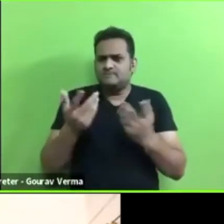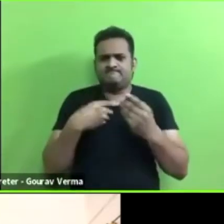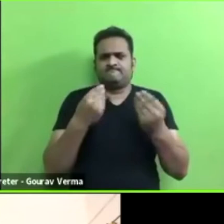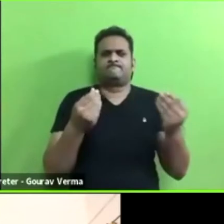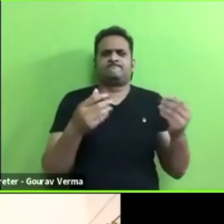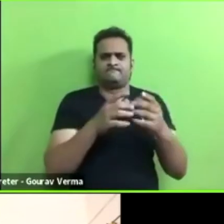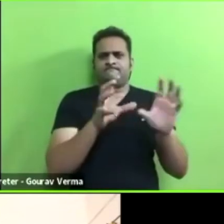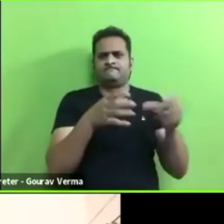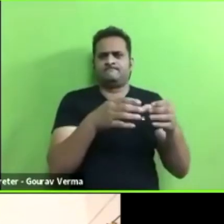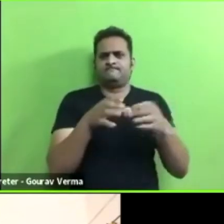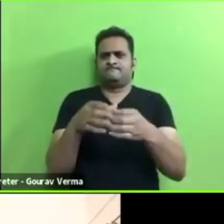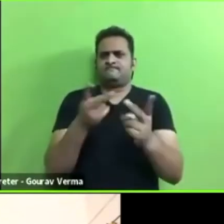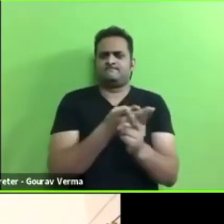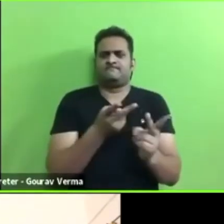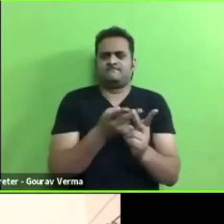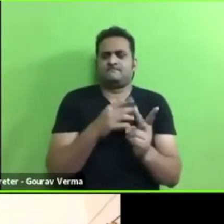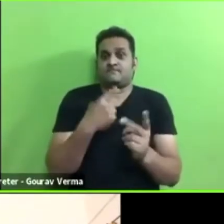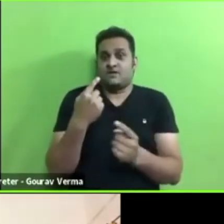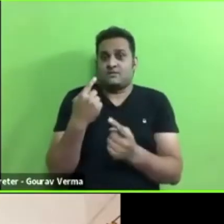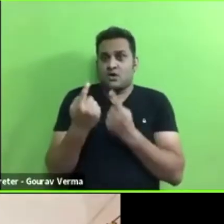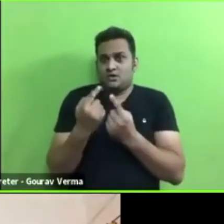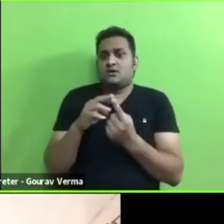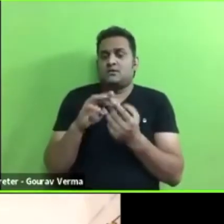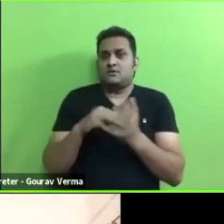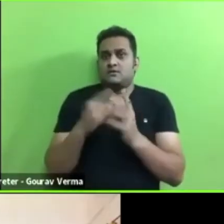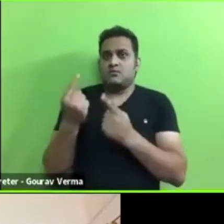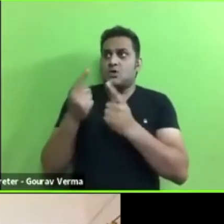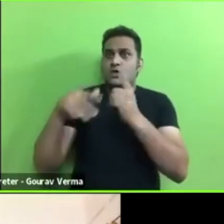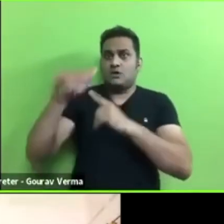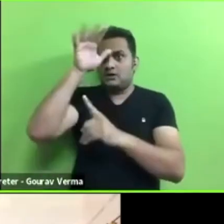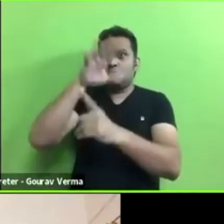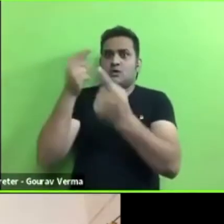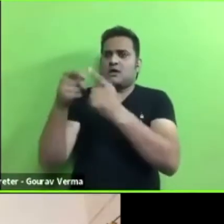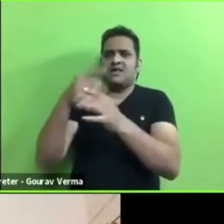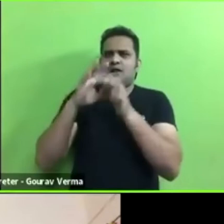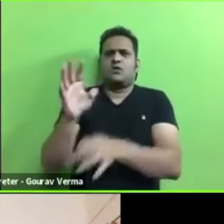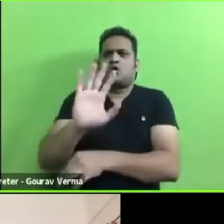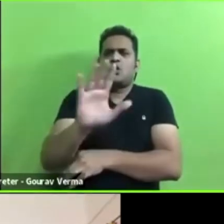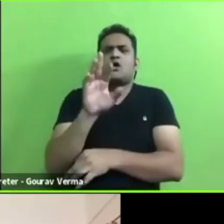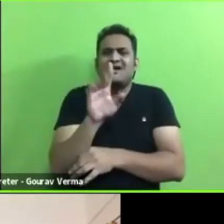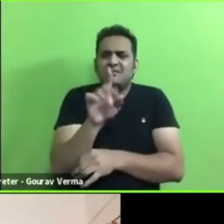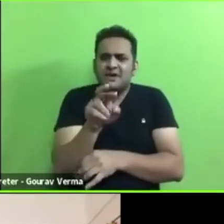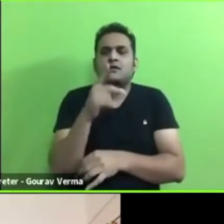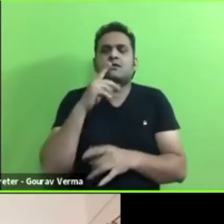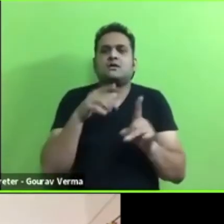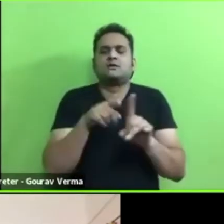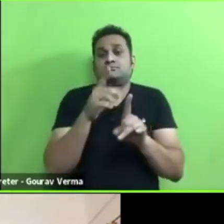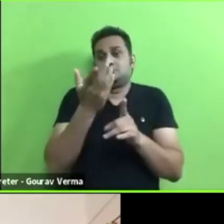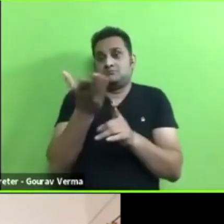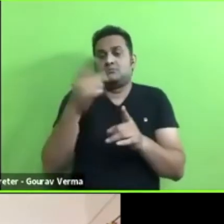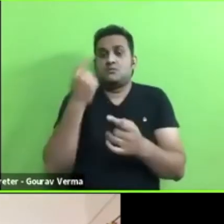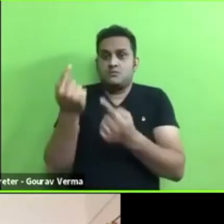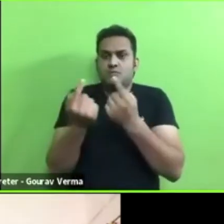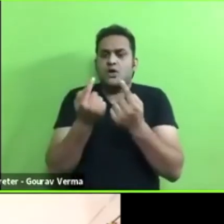with a political statement doesn't of course mean just a politics of India. What I mean is to have a more like for you are a political